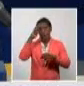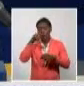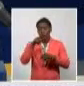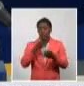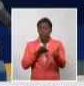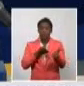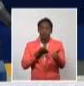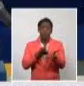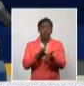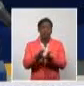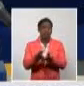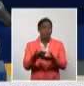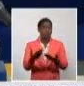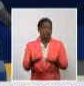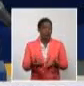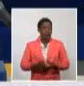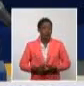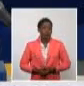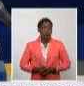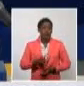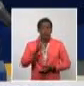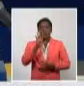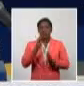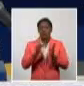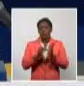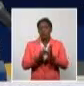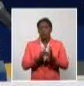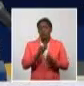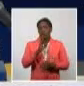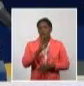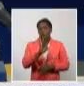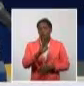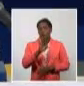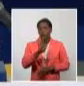5,845 Cubans who reside abroad and